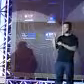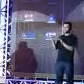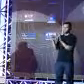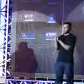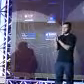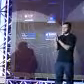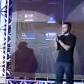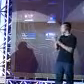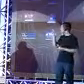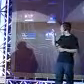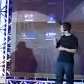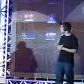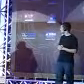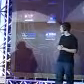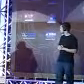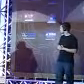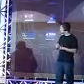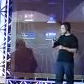And he wrote,